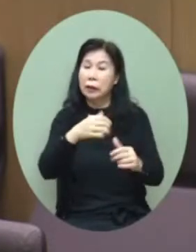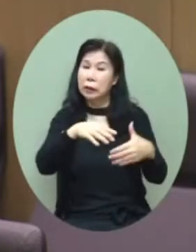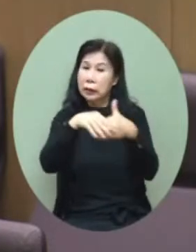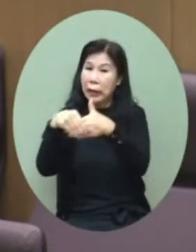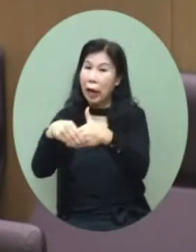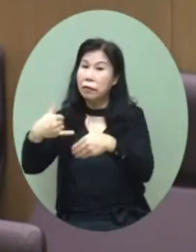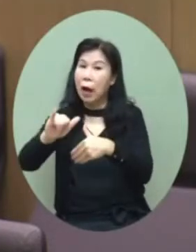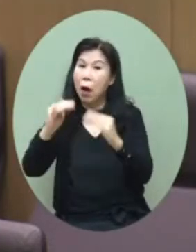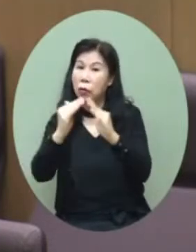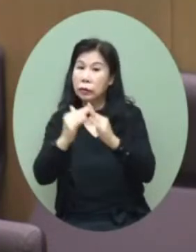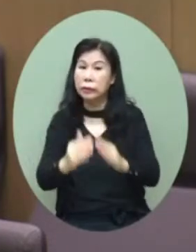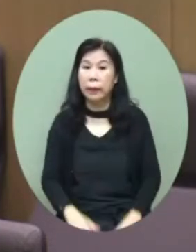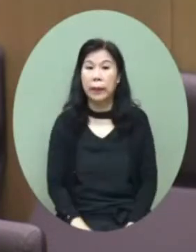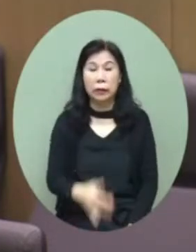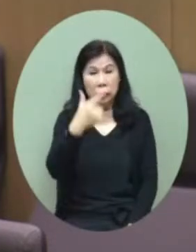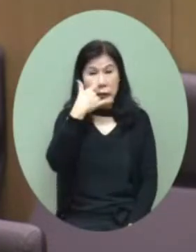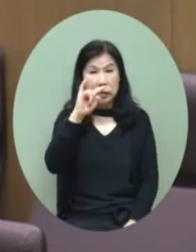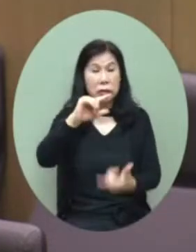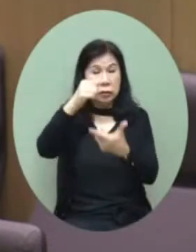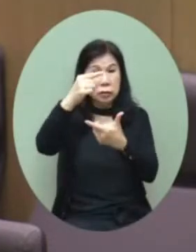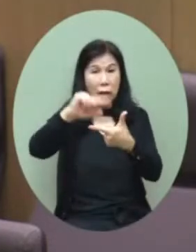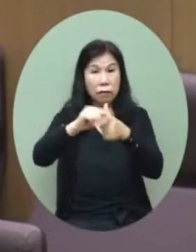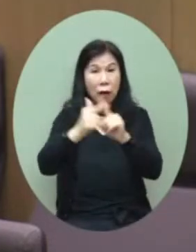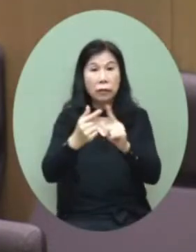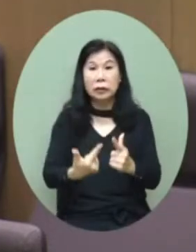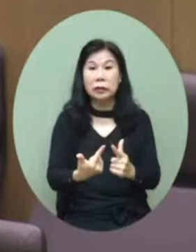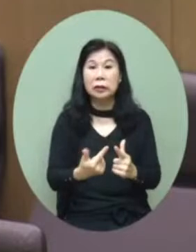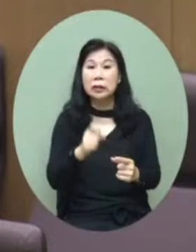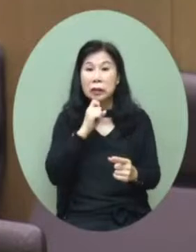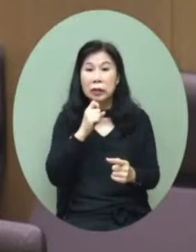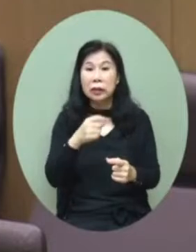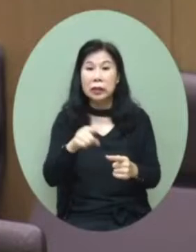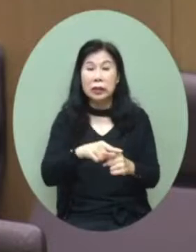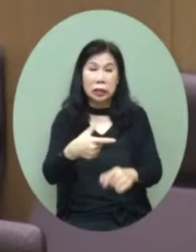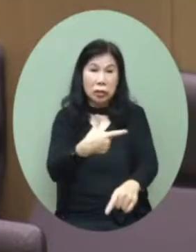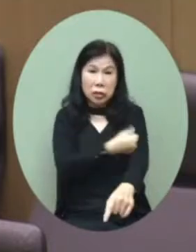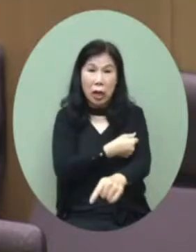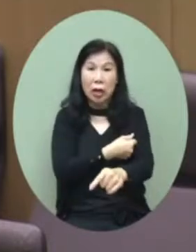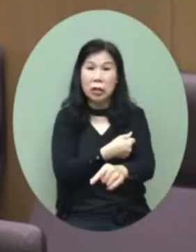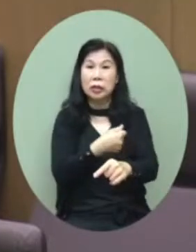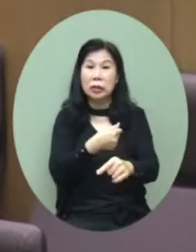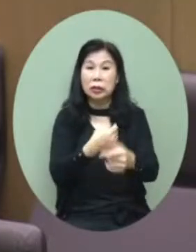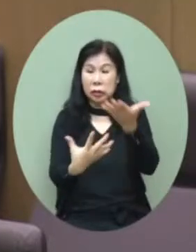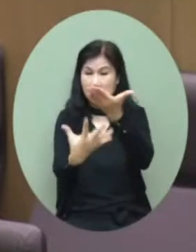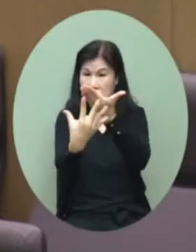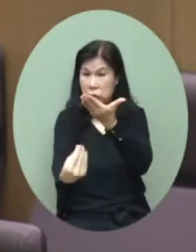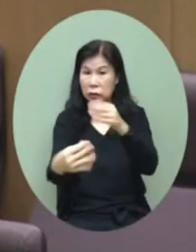how will people who arrive in Hong Kong be sent back to their home?